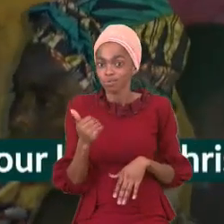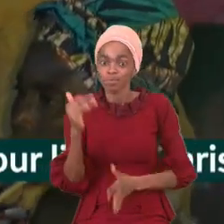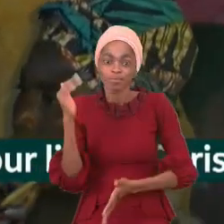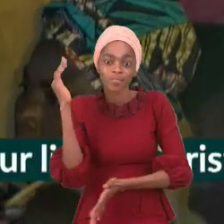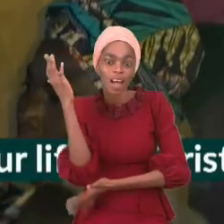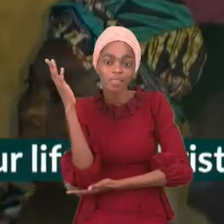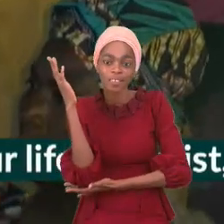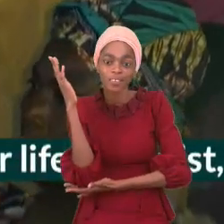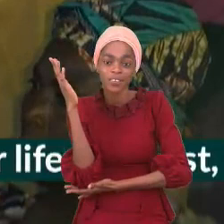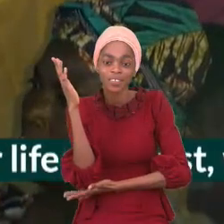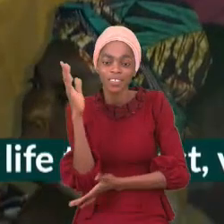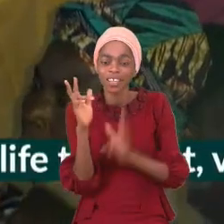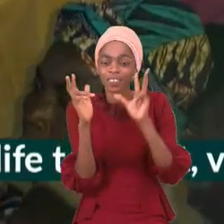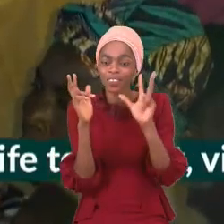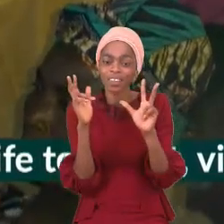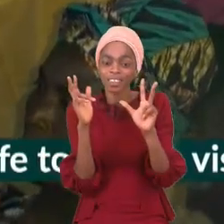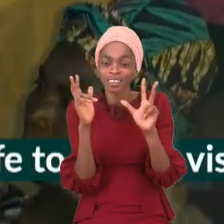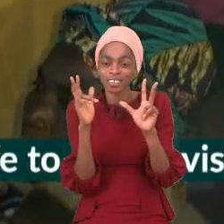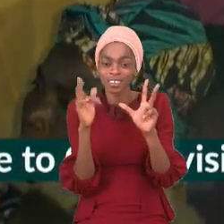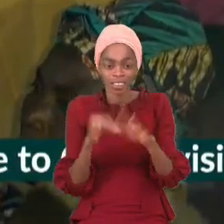3 p.m.